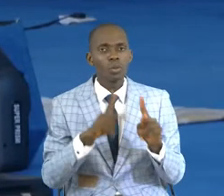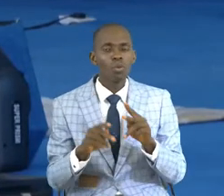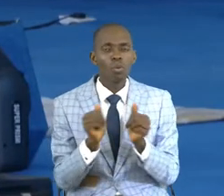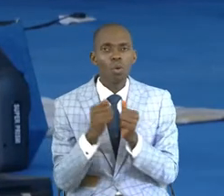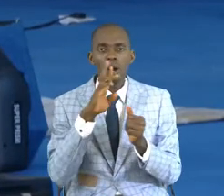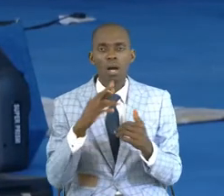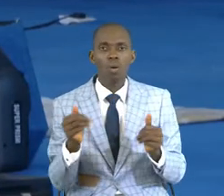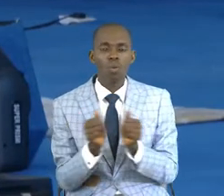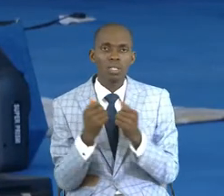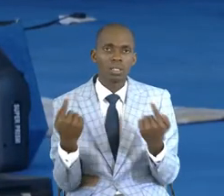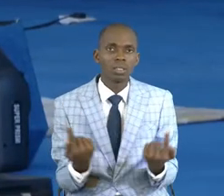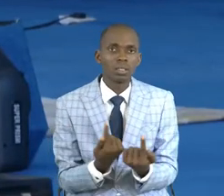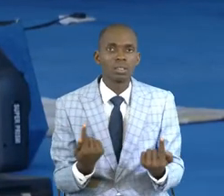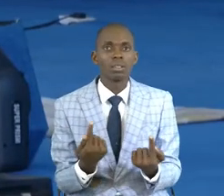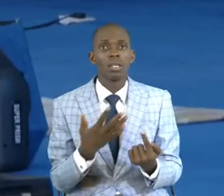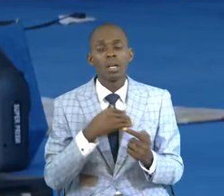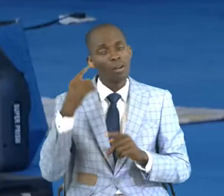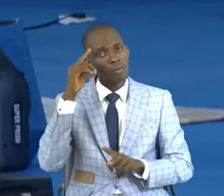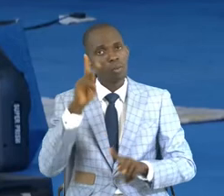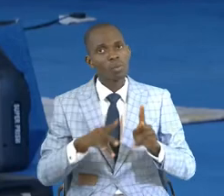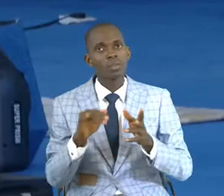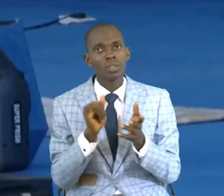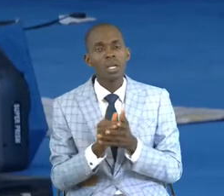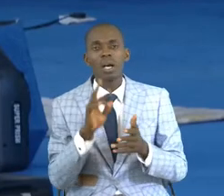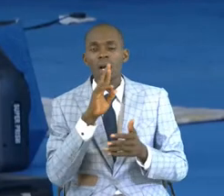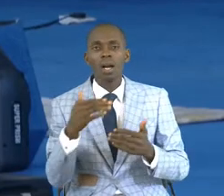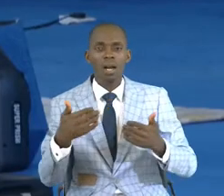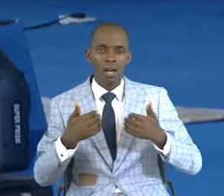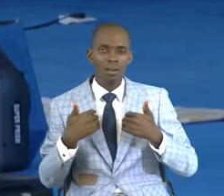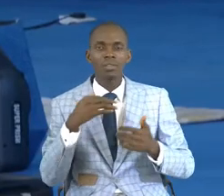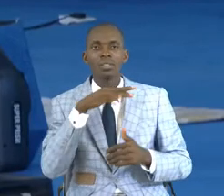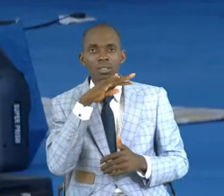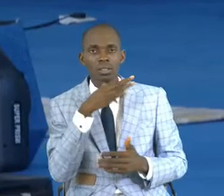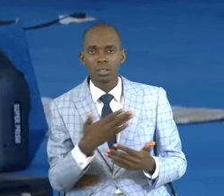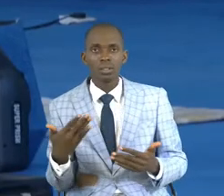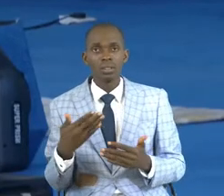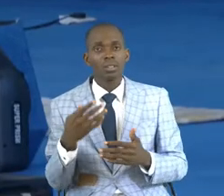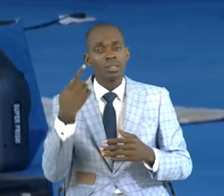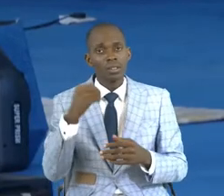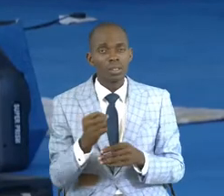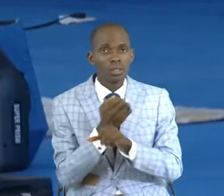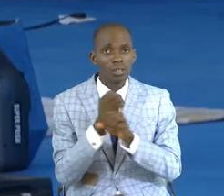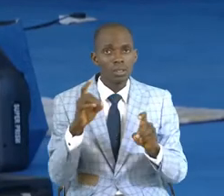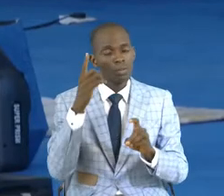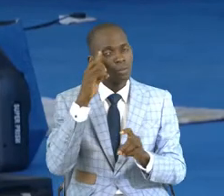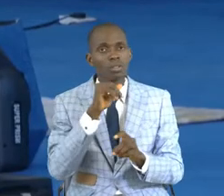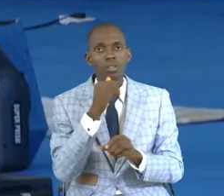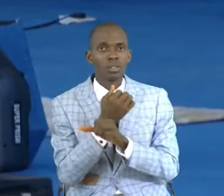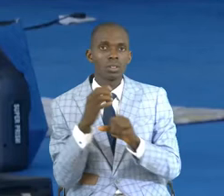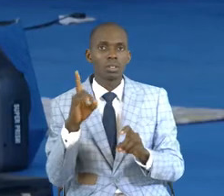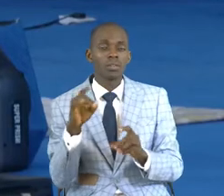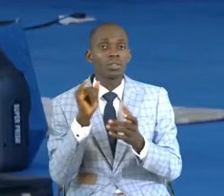spotless for the people having spots and wrinkles, the just for the unjust, that he might